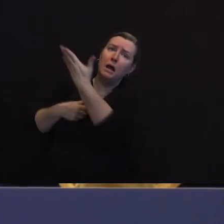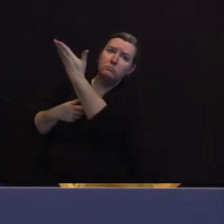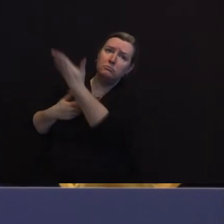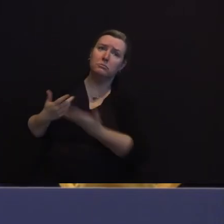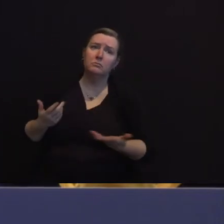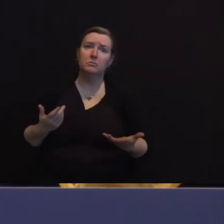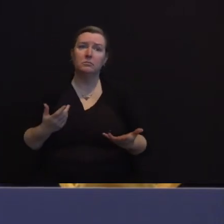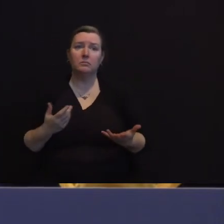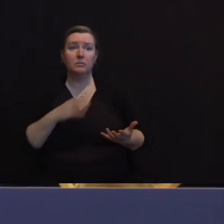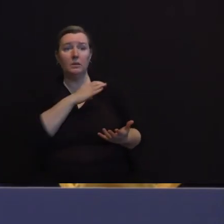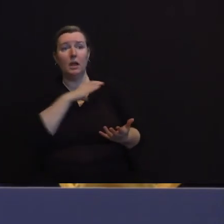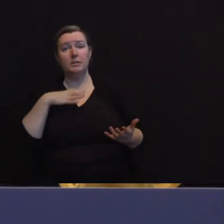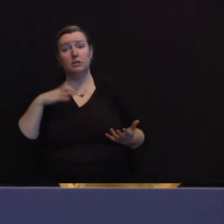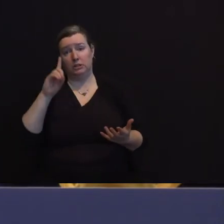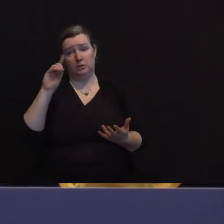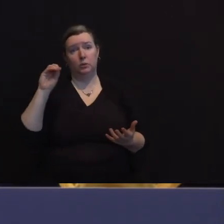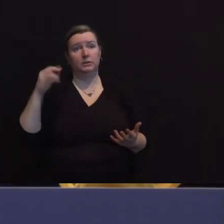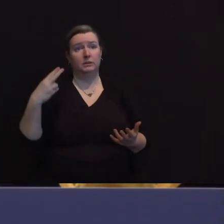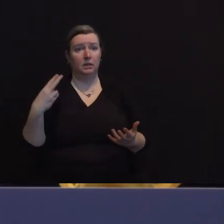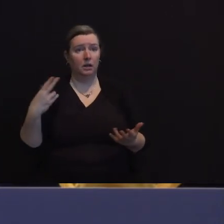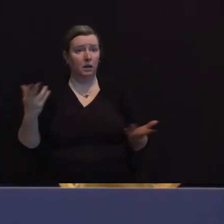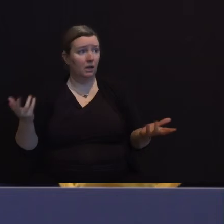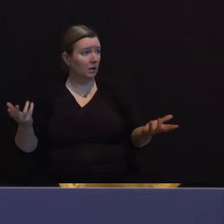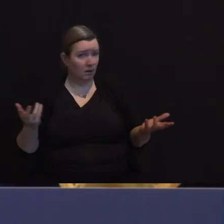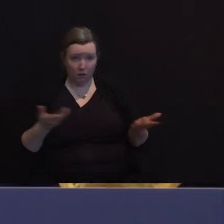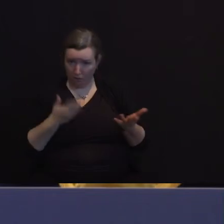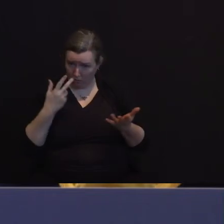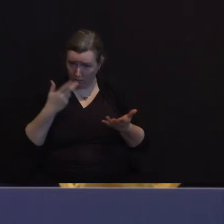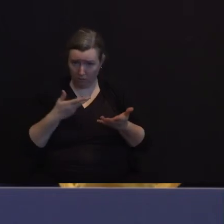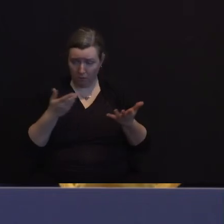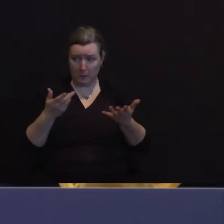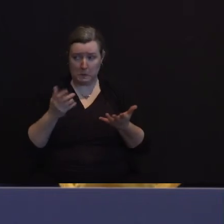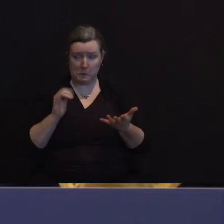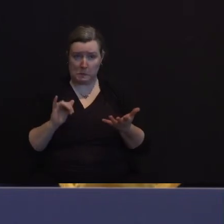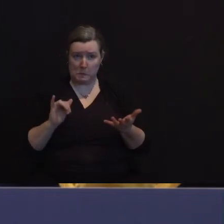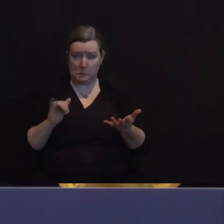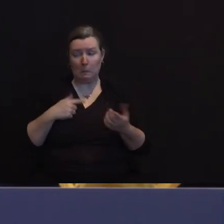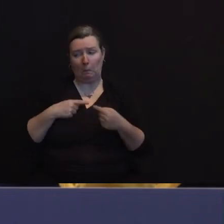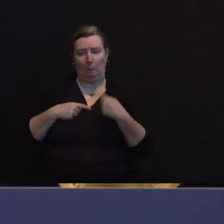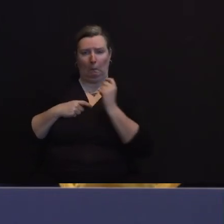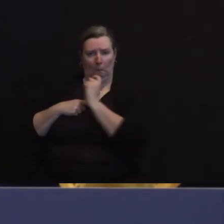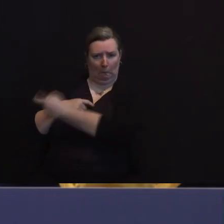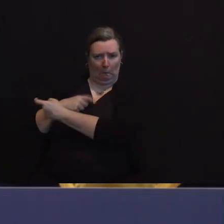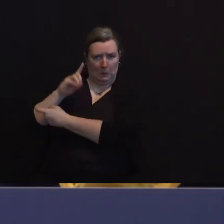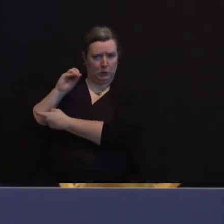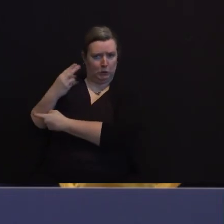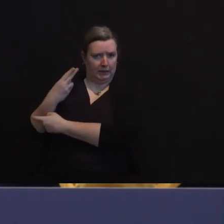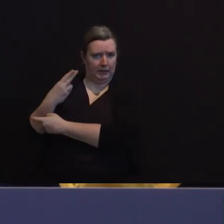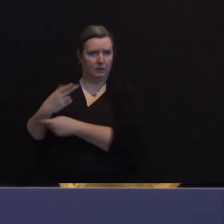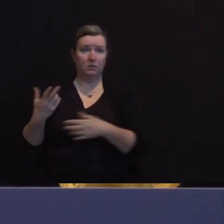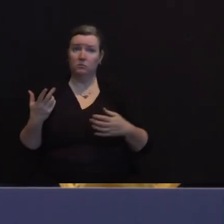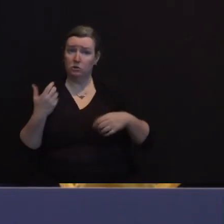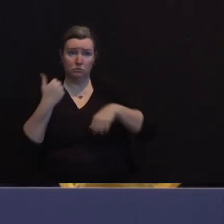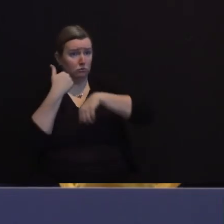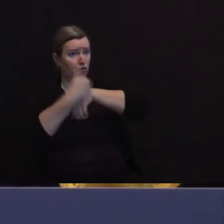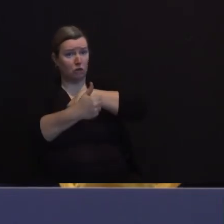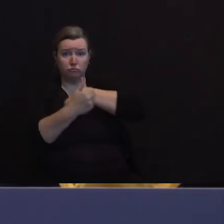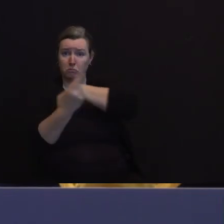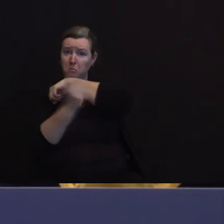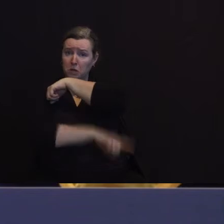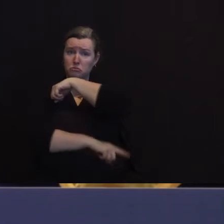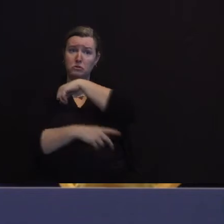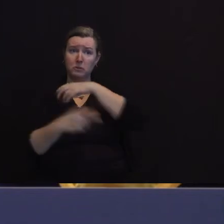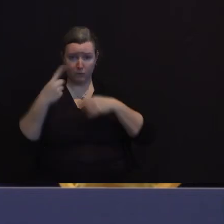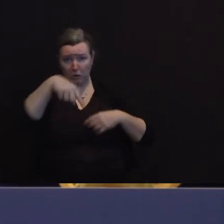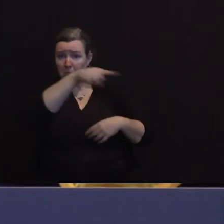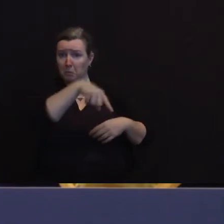this? Is it possible that this might involve possible charges, penalties, and so forth? The